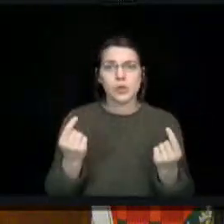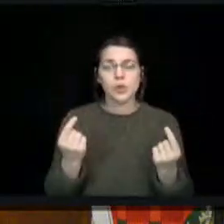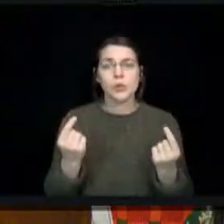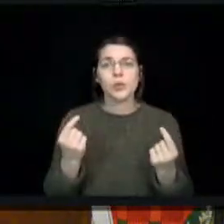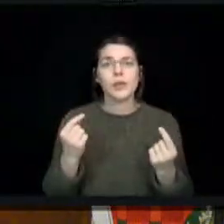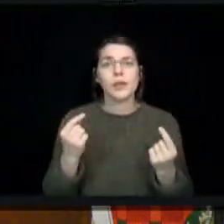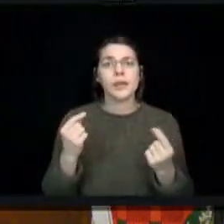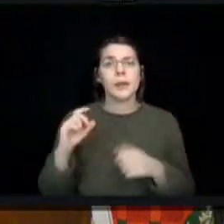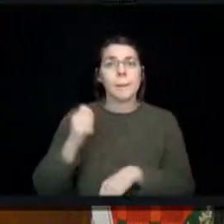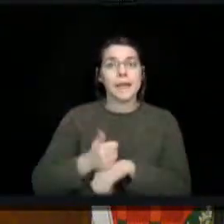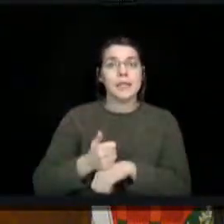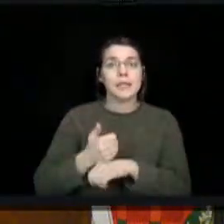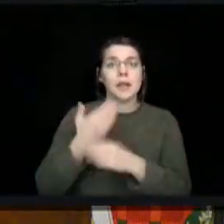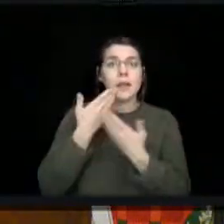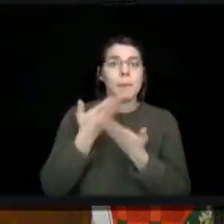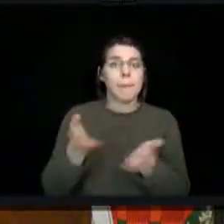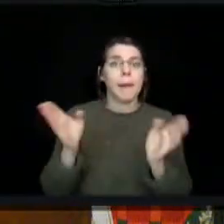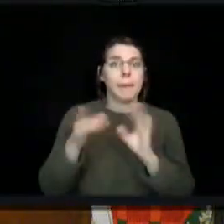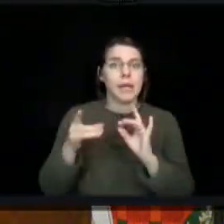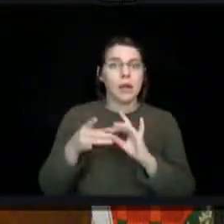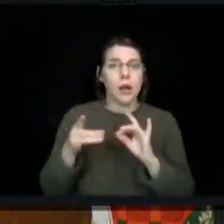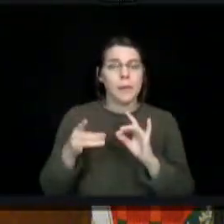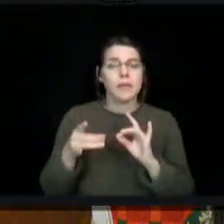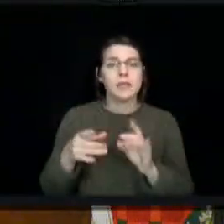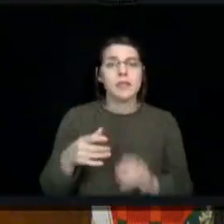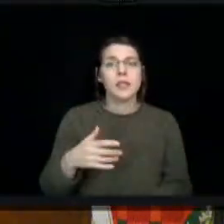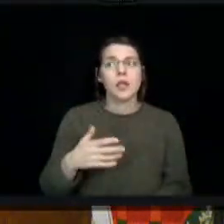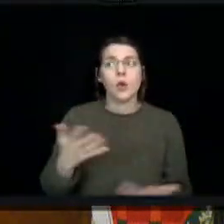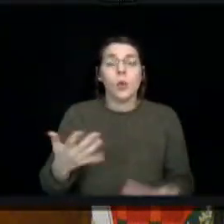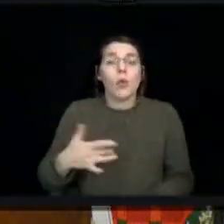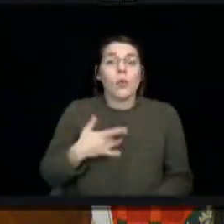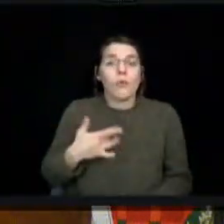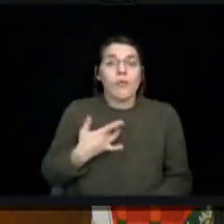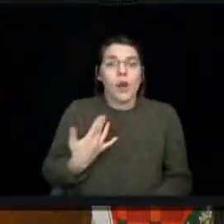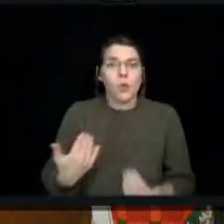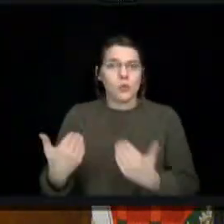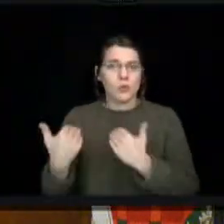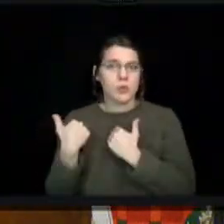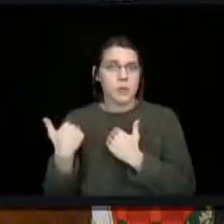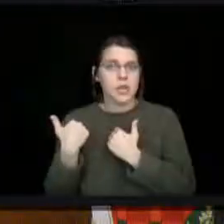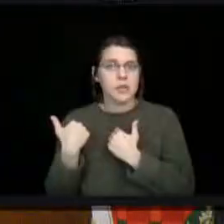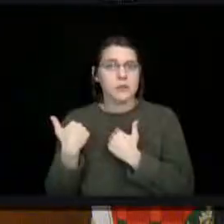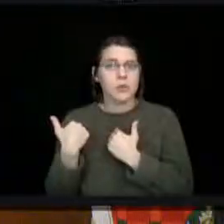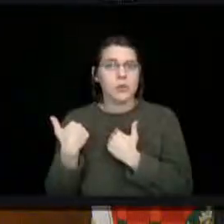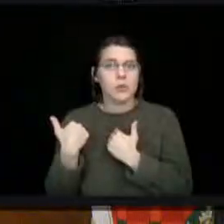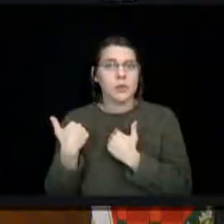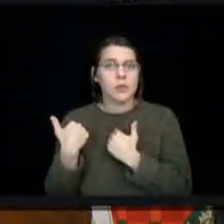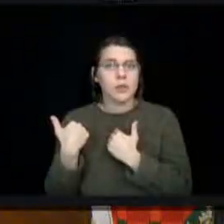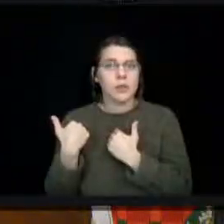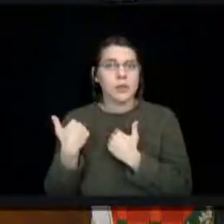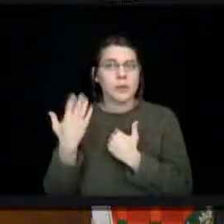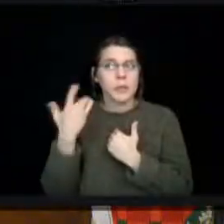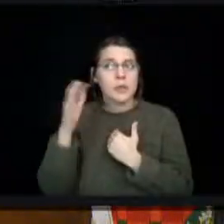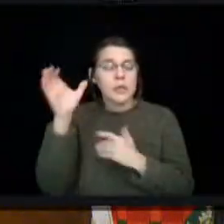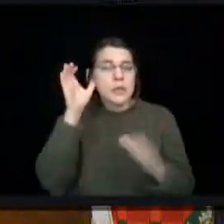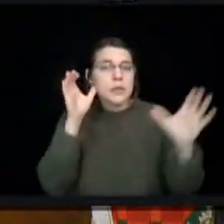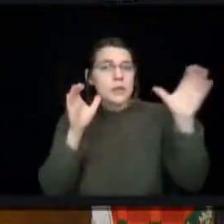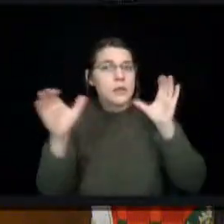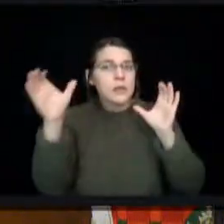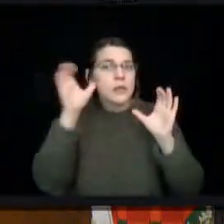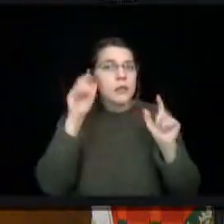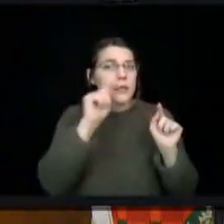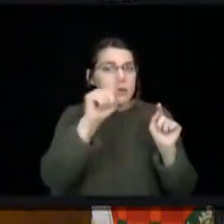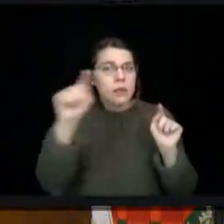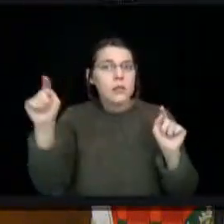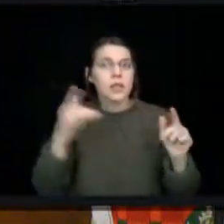made in the public and what we felt was responsible to do given the concerns that were raised, through those